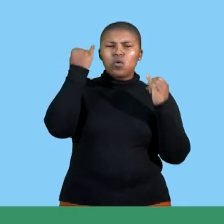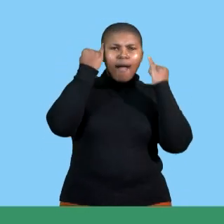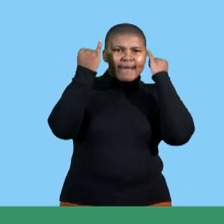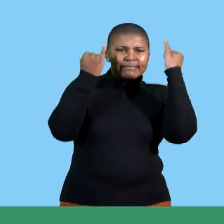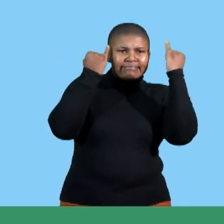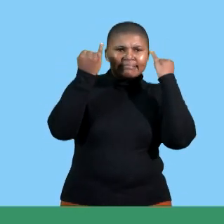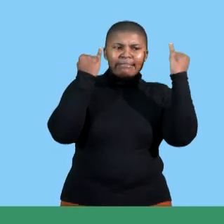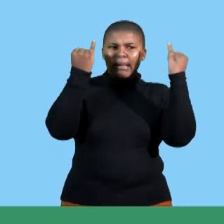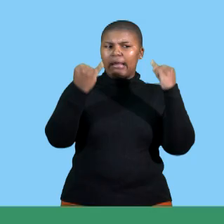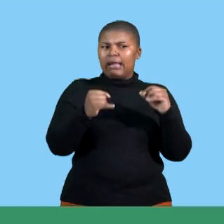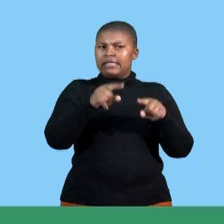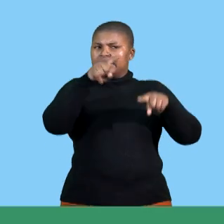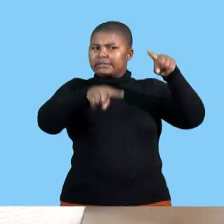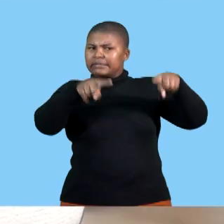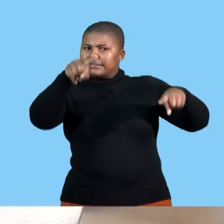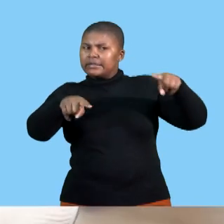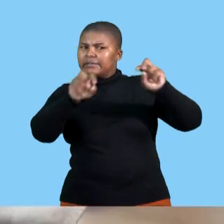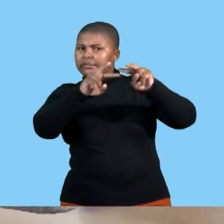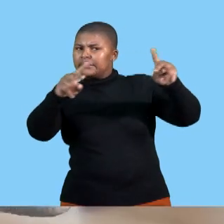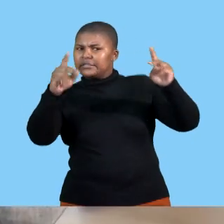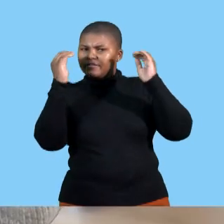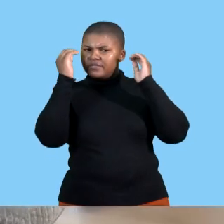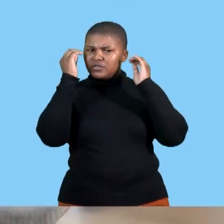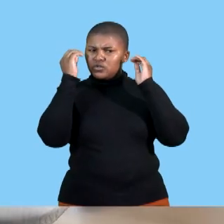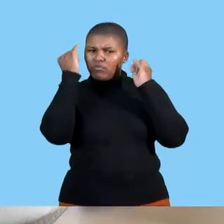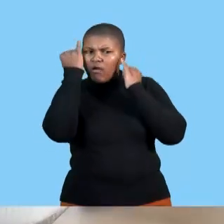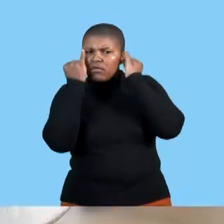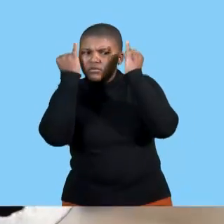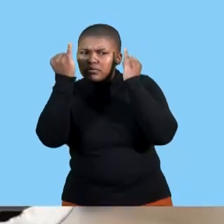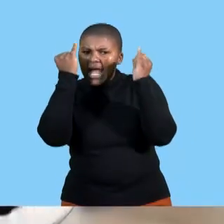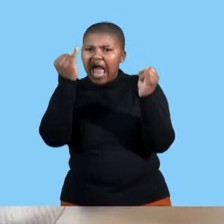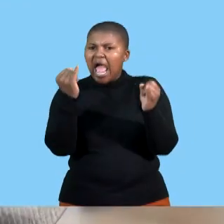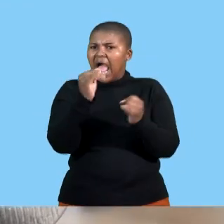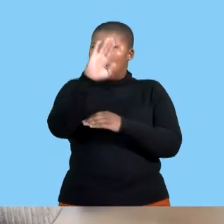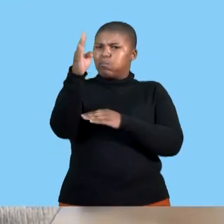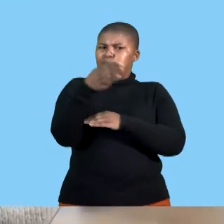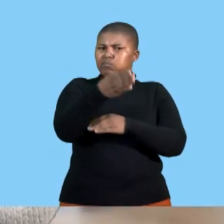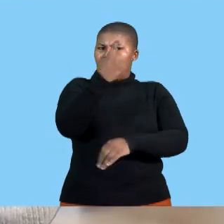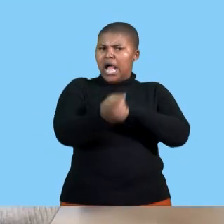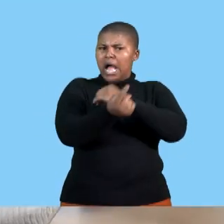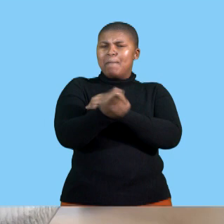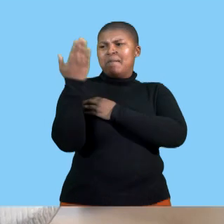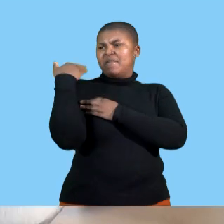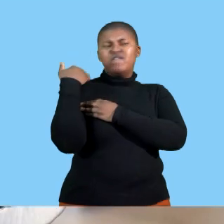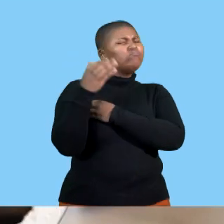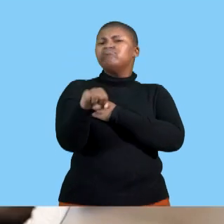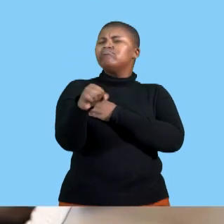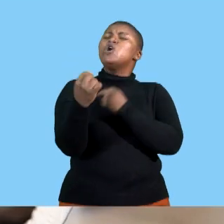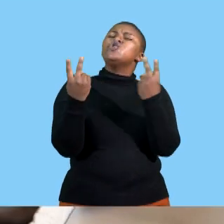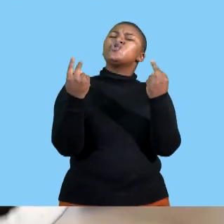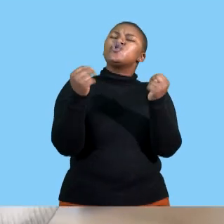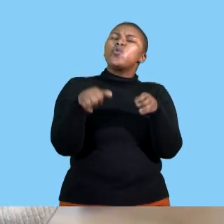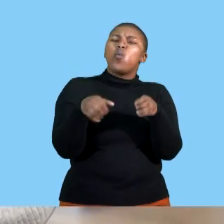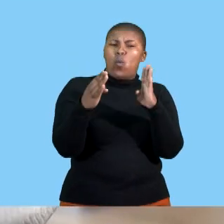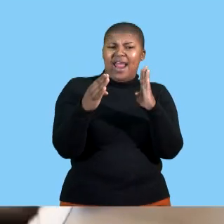in a varied way, thinking in an unconventional way, thinking in a way that has never been thought of